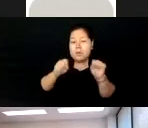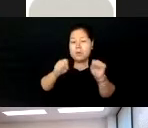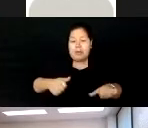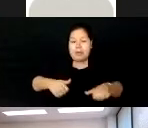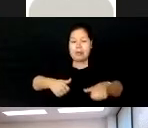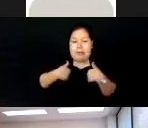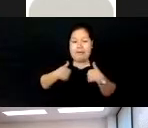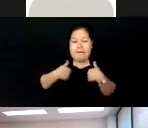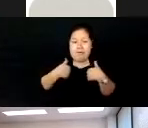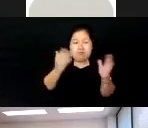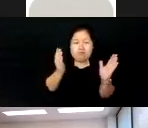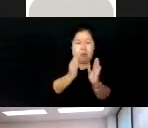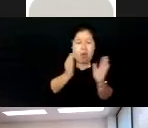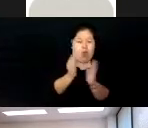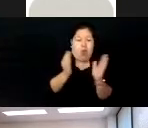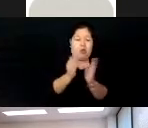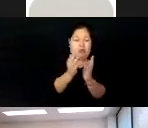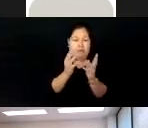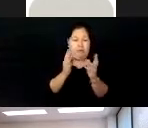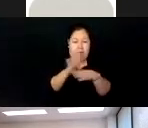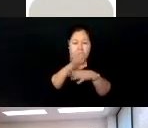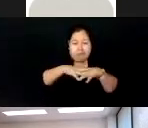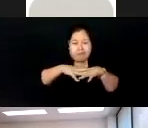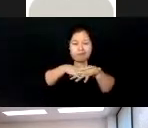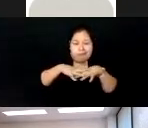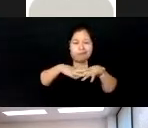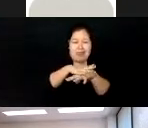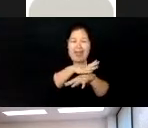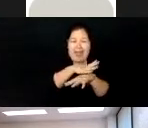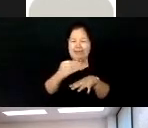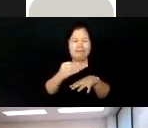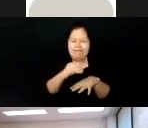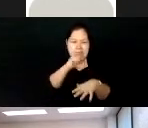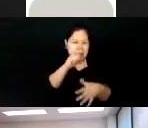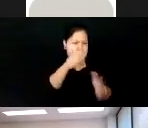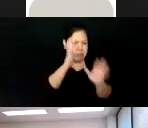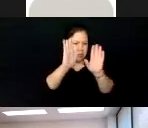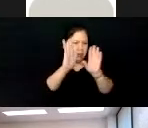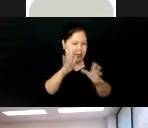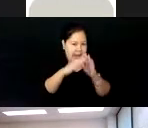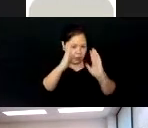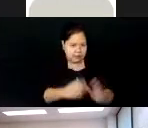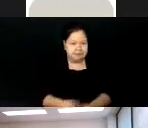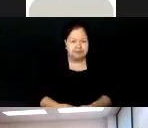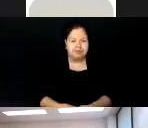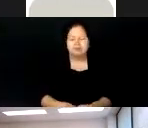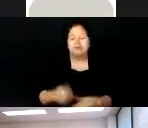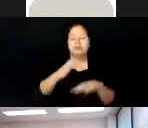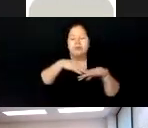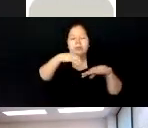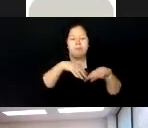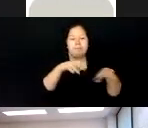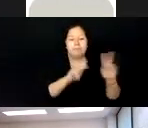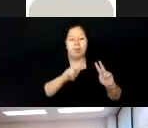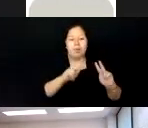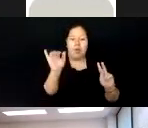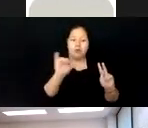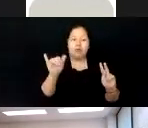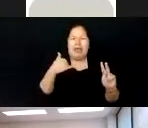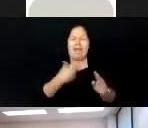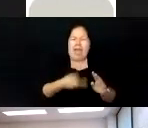substandard housing conditions. And Indigenous peoples also suffer higher rates of communicable disease,